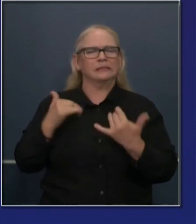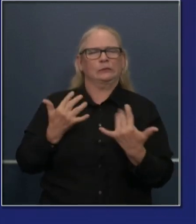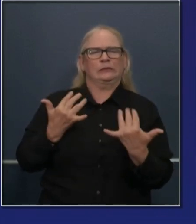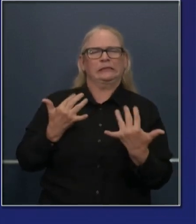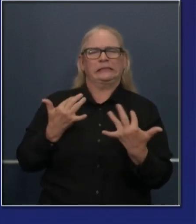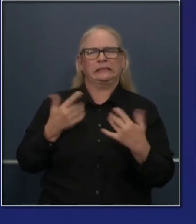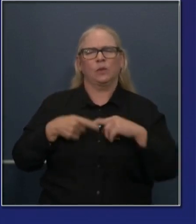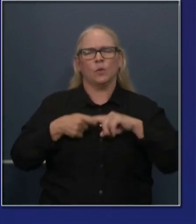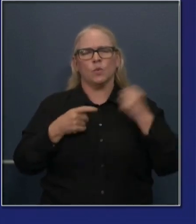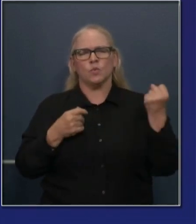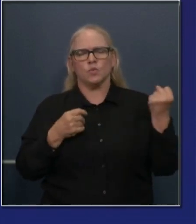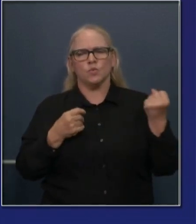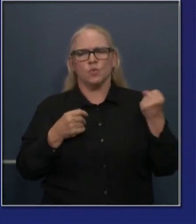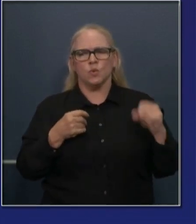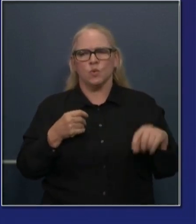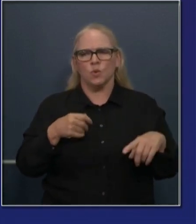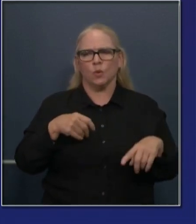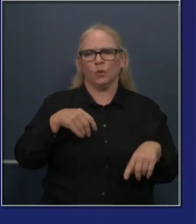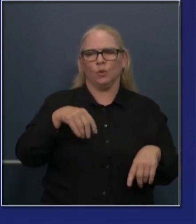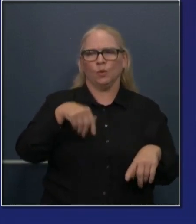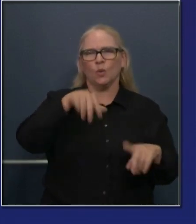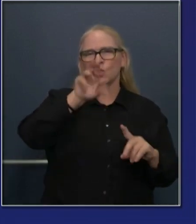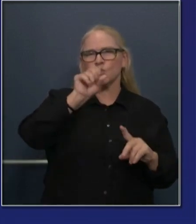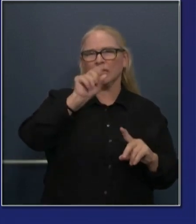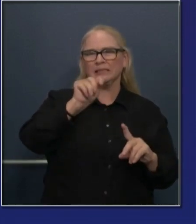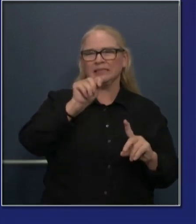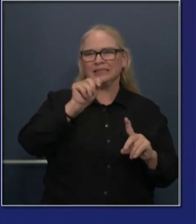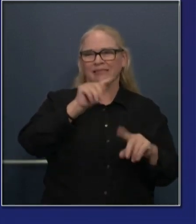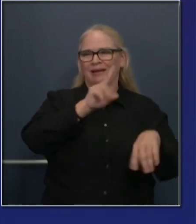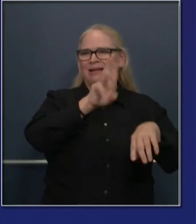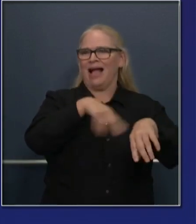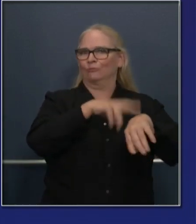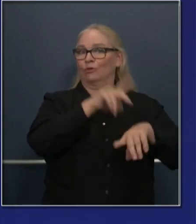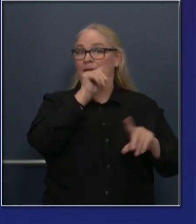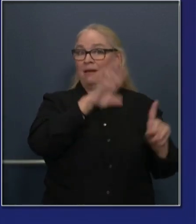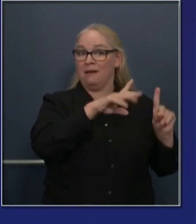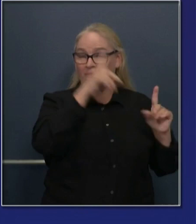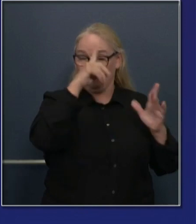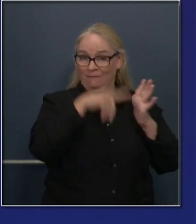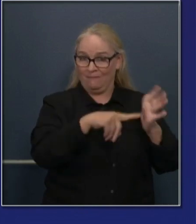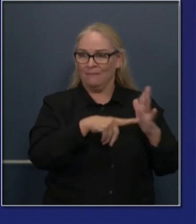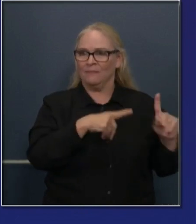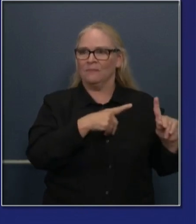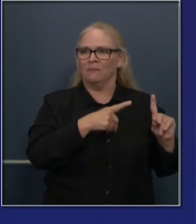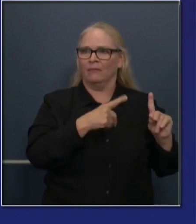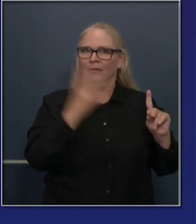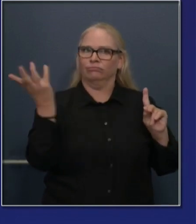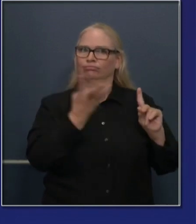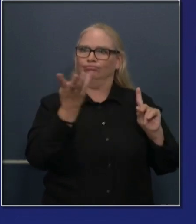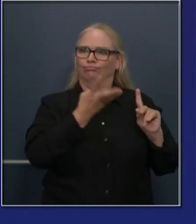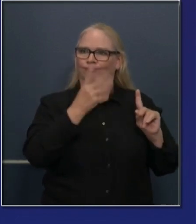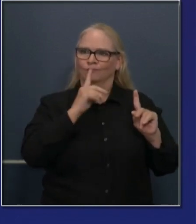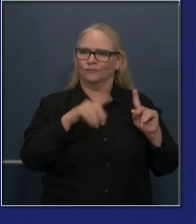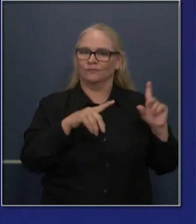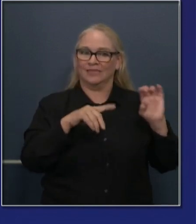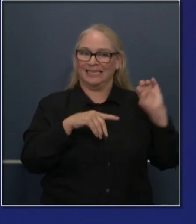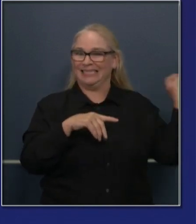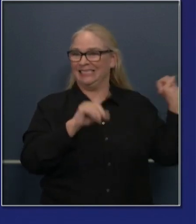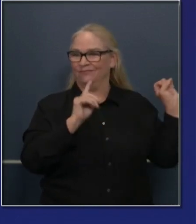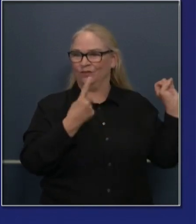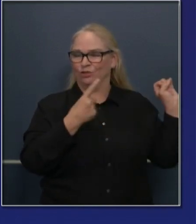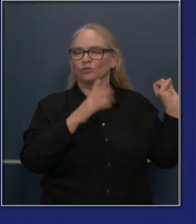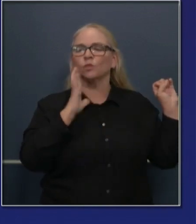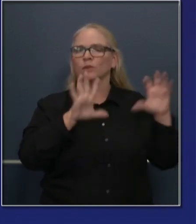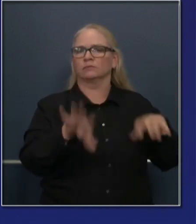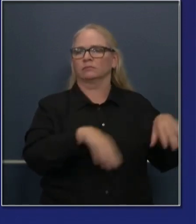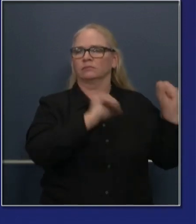moving. Quest, as one of our national labs, they're going to be doing most of their pooled testing back east first. But that's not going to delay our efforts